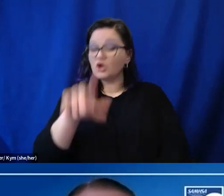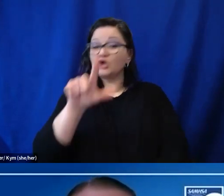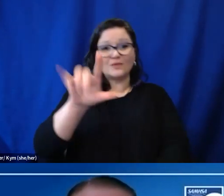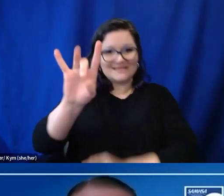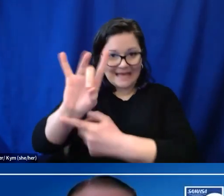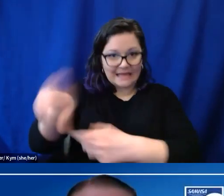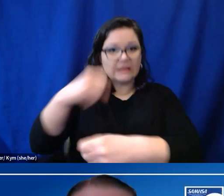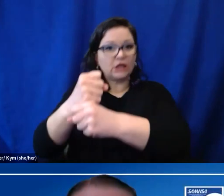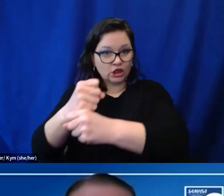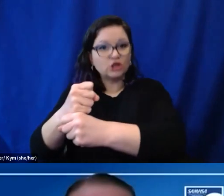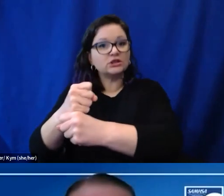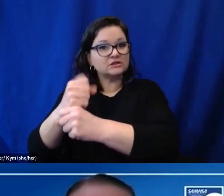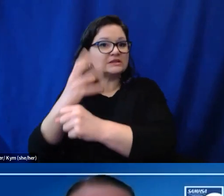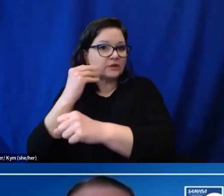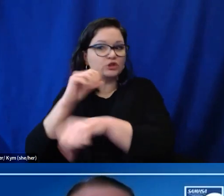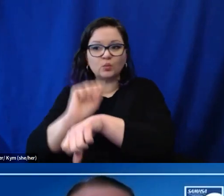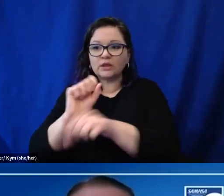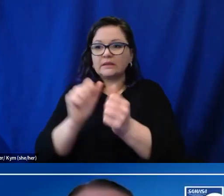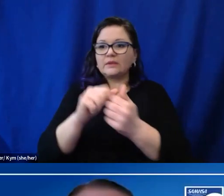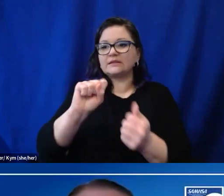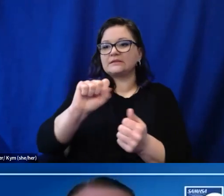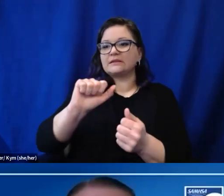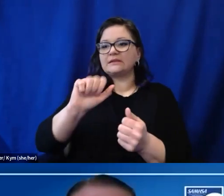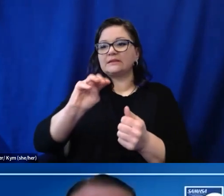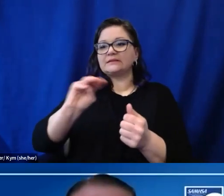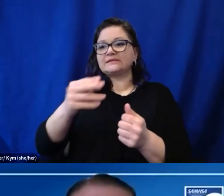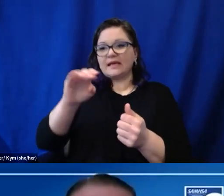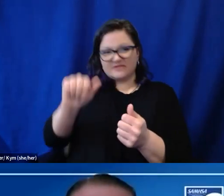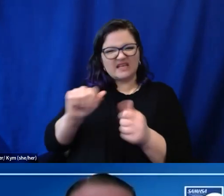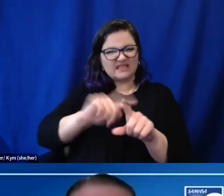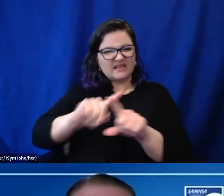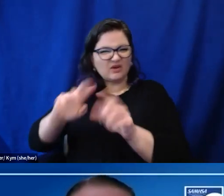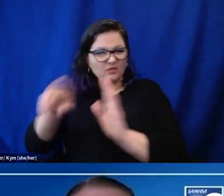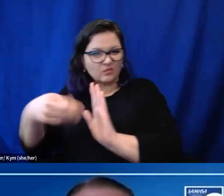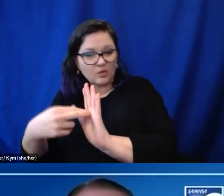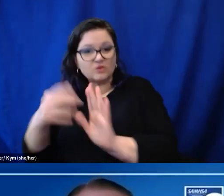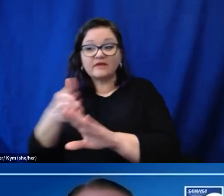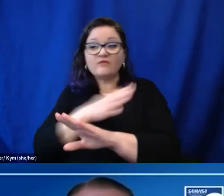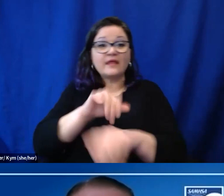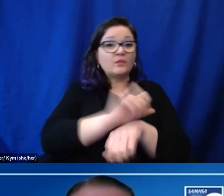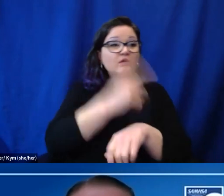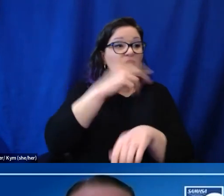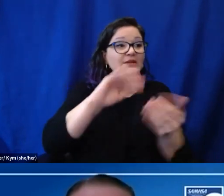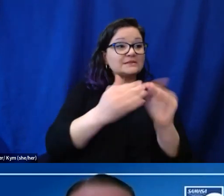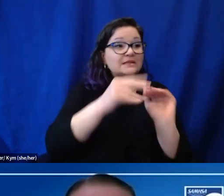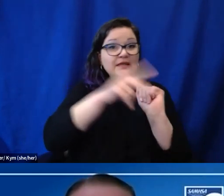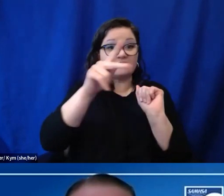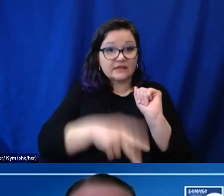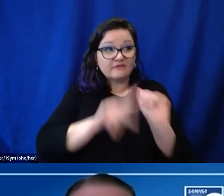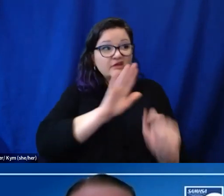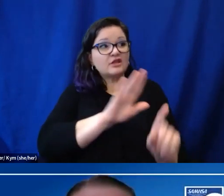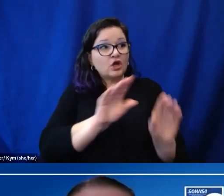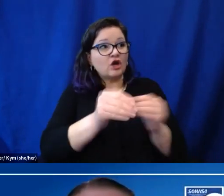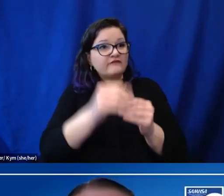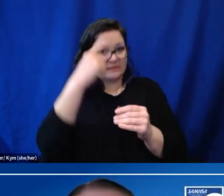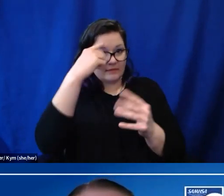capacities. Previous to that, I worked for the City of Philadelphia in its Office of Mental Health,